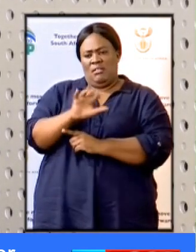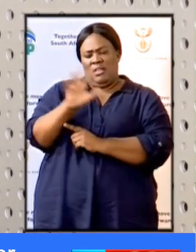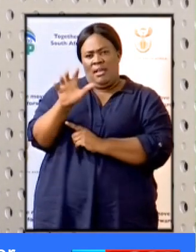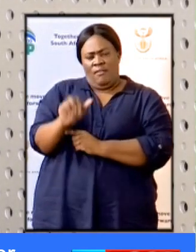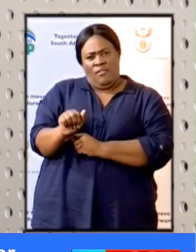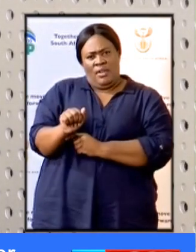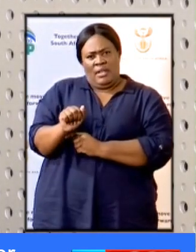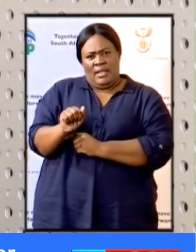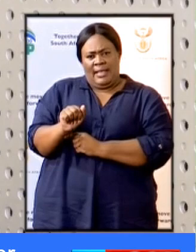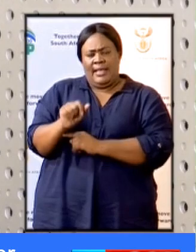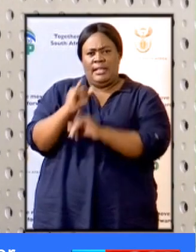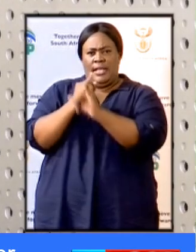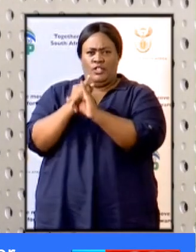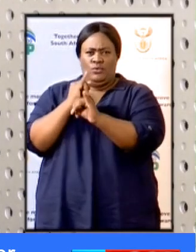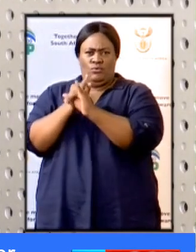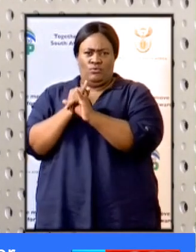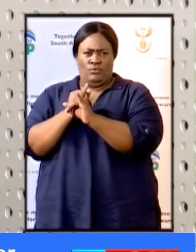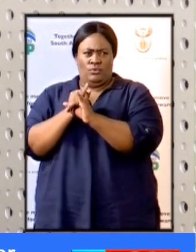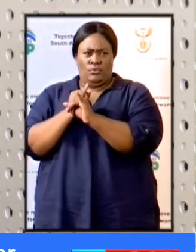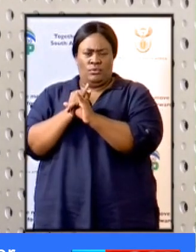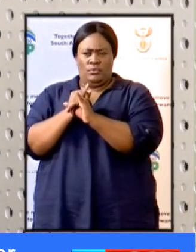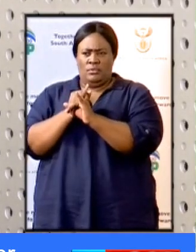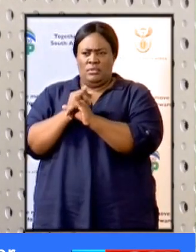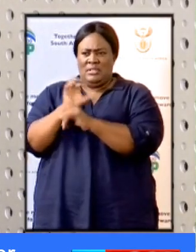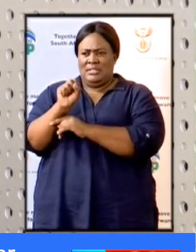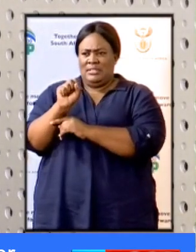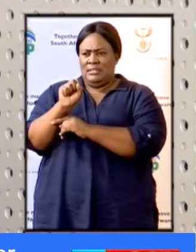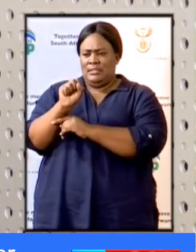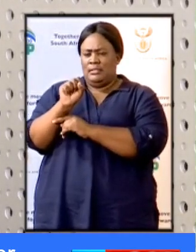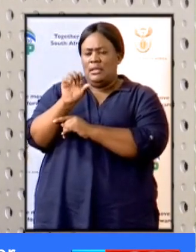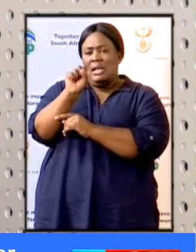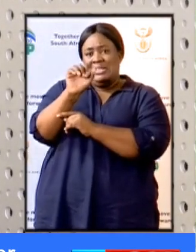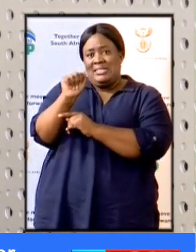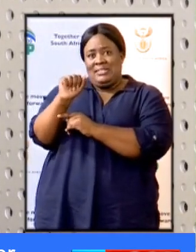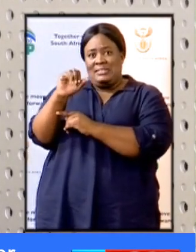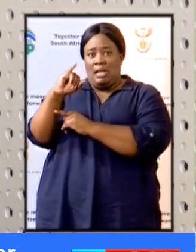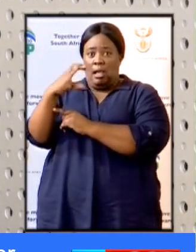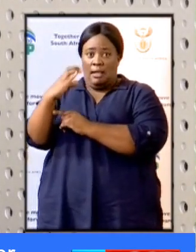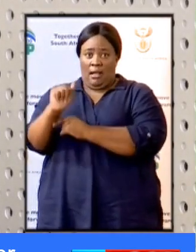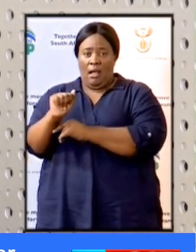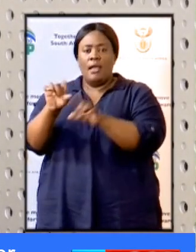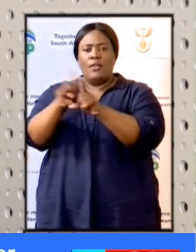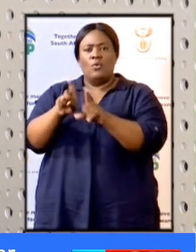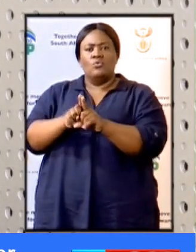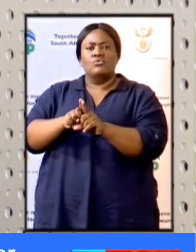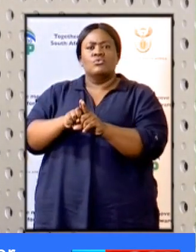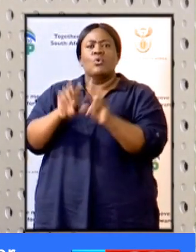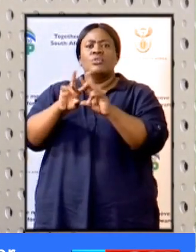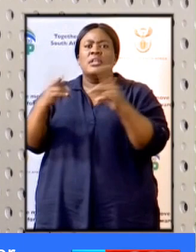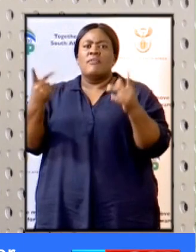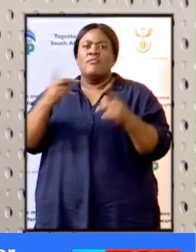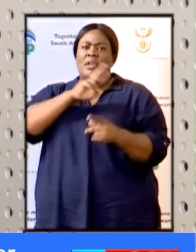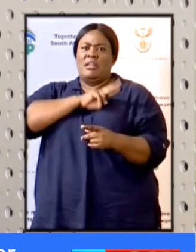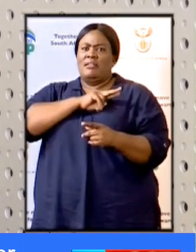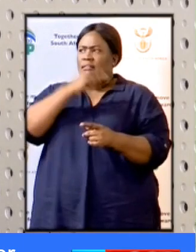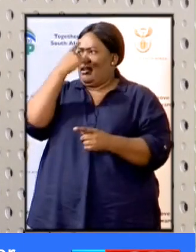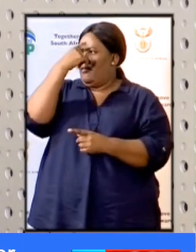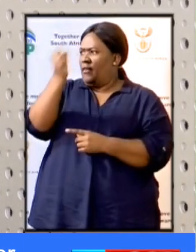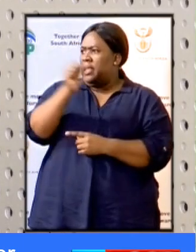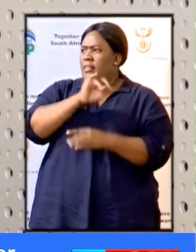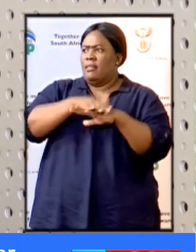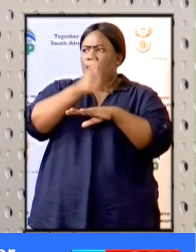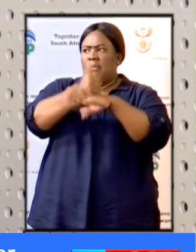Comprehensive Institute, SAICA, and different faith-based organizations. As I said,